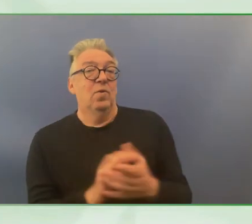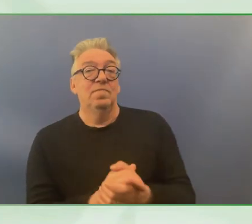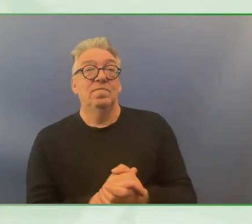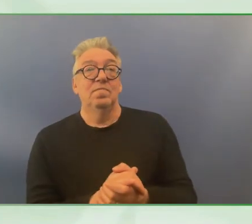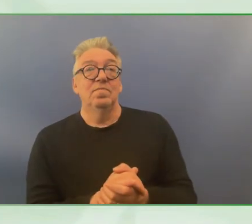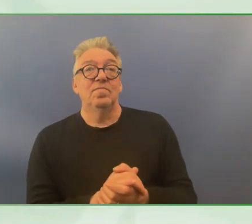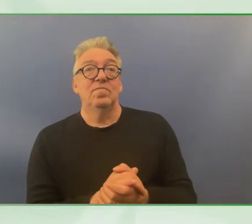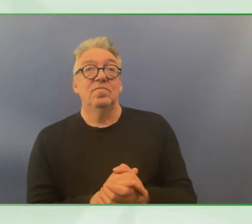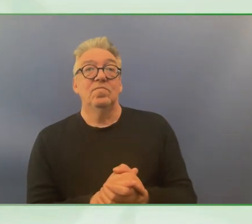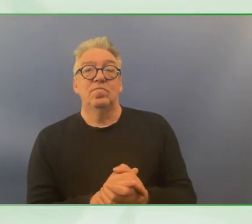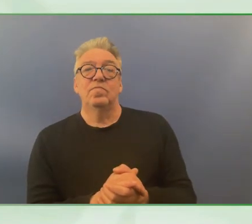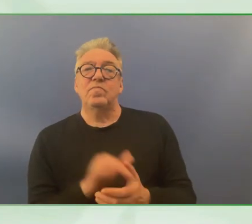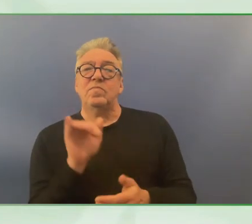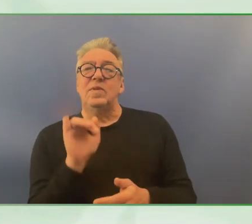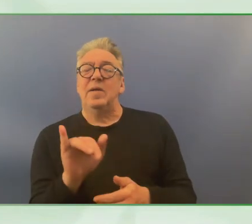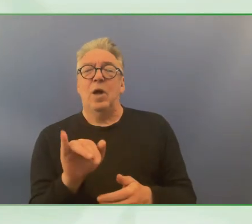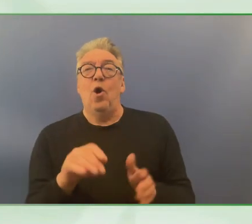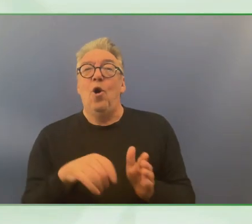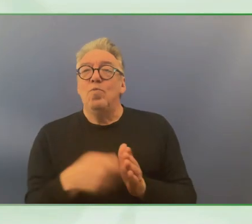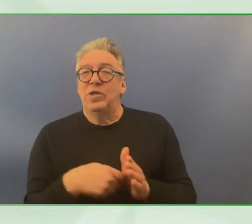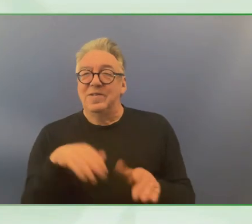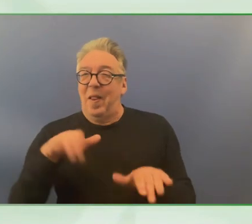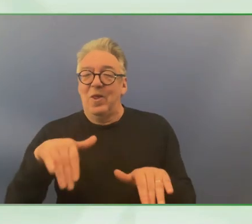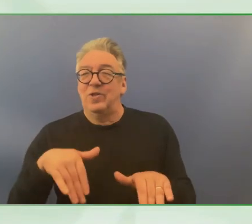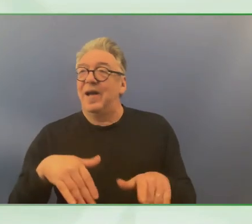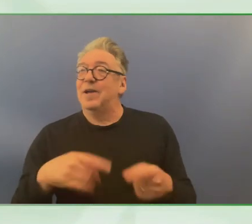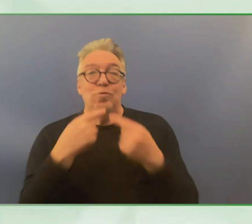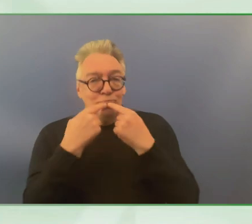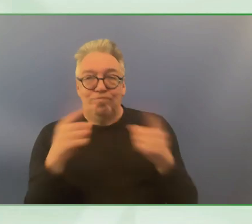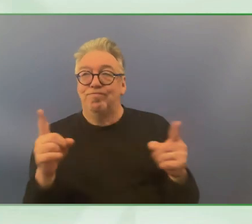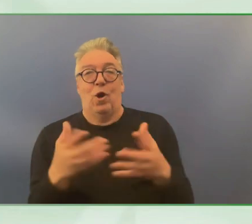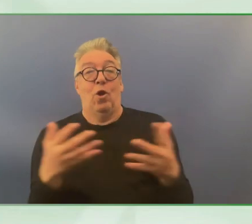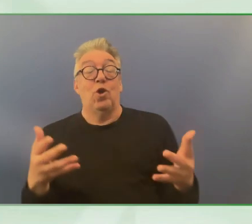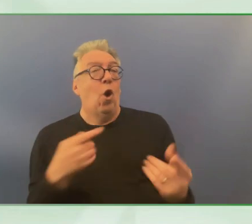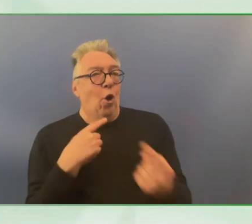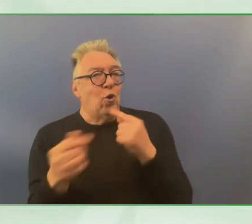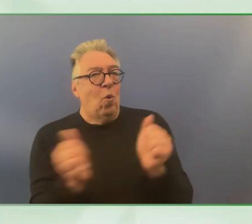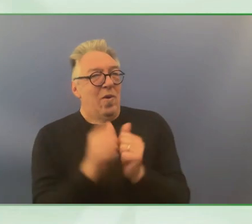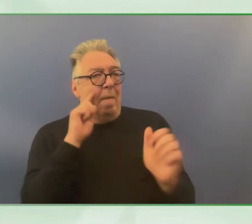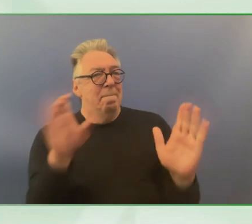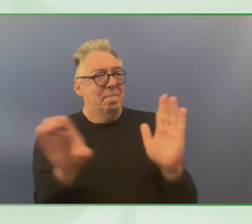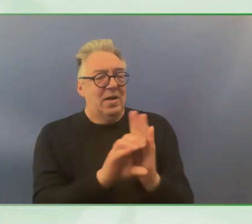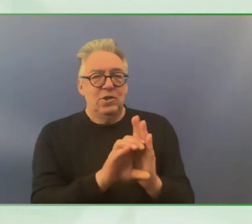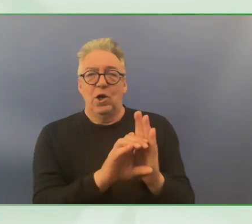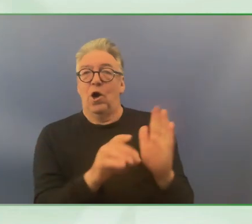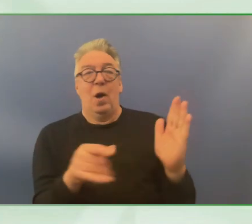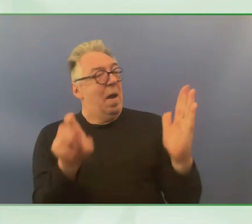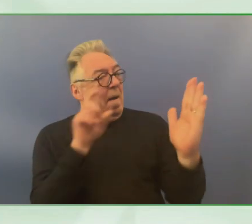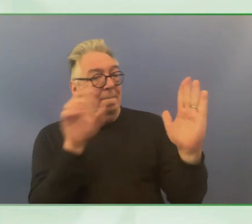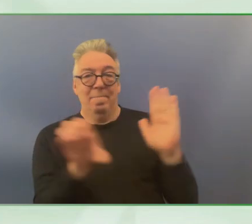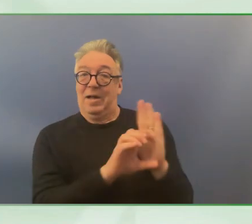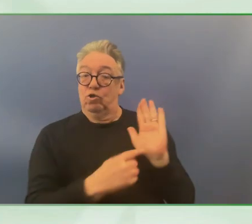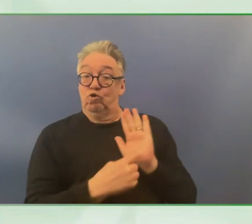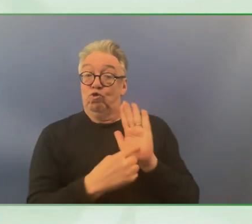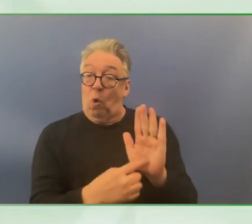mentioned broadly enough. Talking to pictures, getting picture descriptions, getting the prompts right